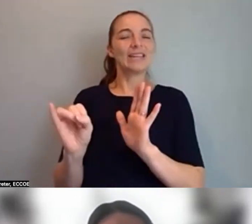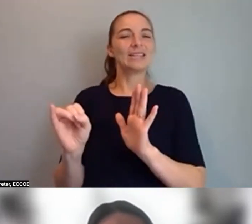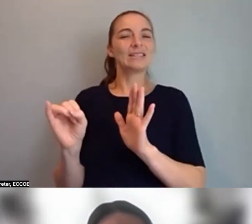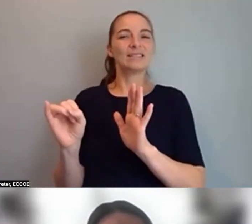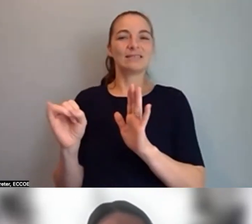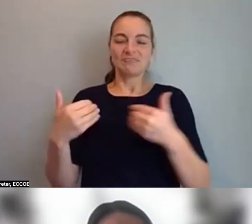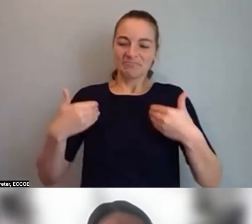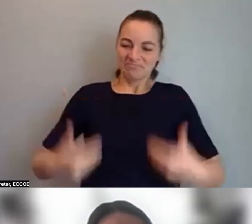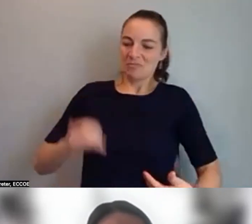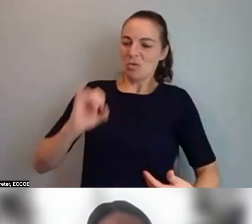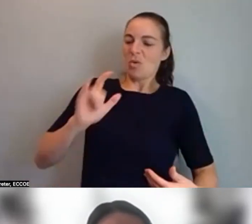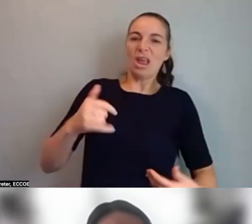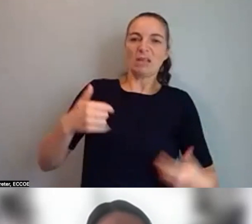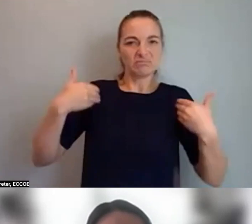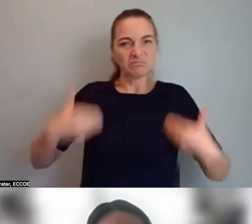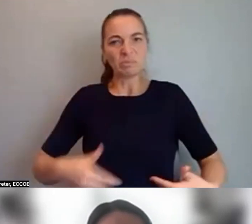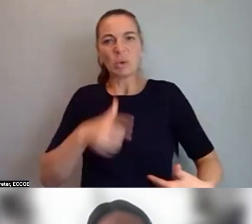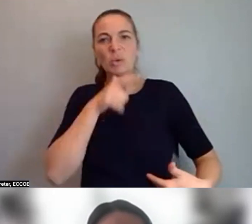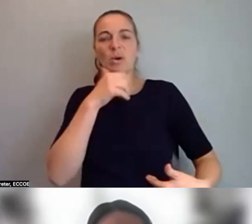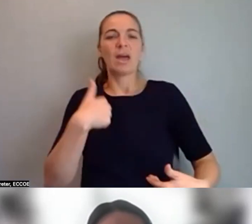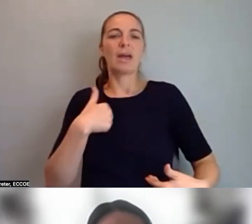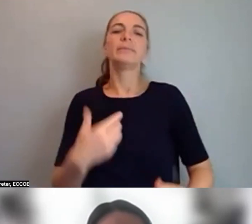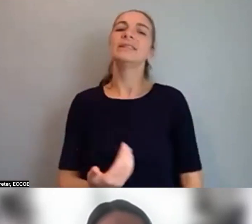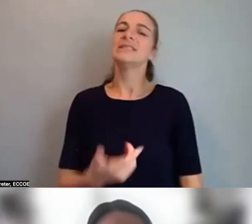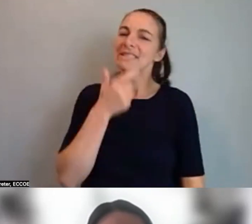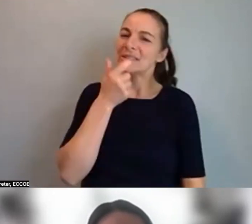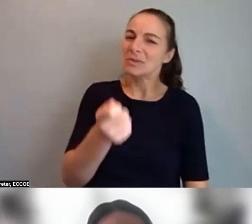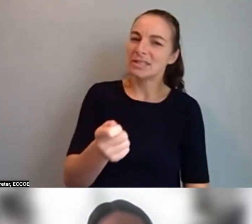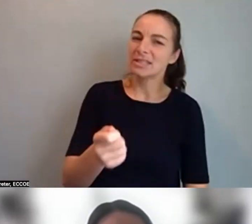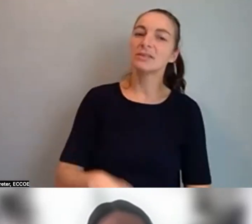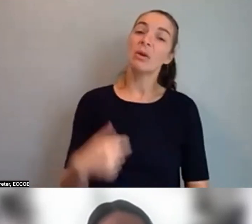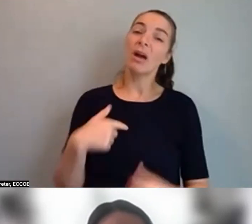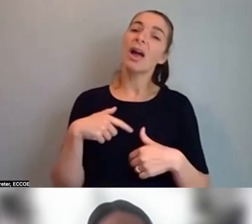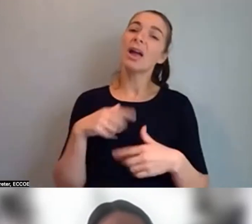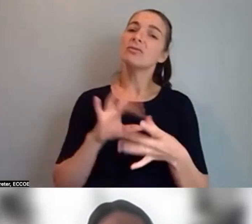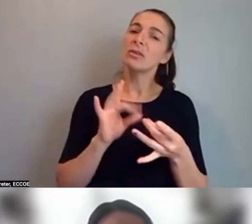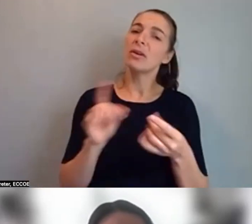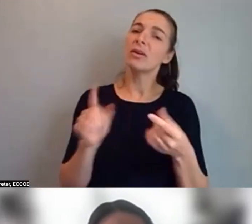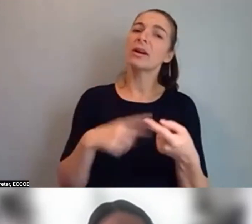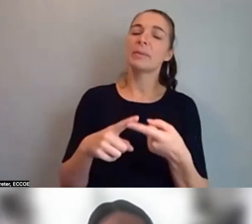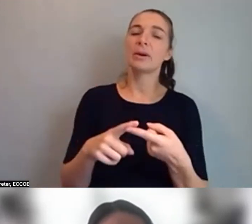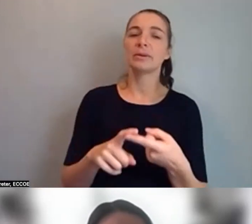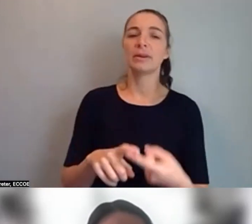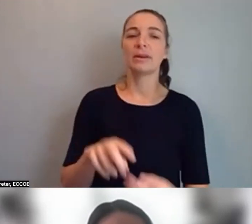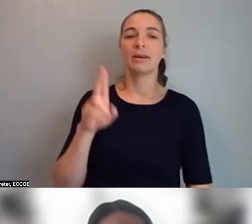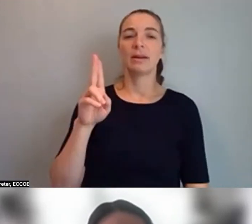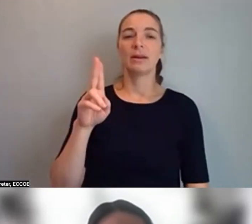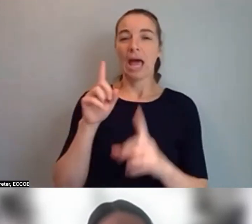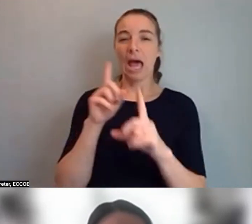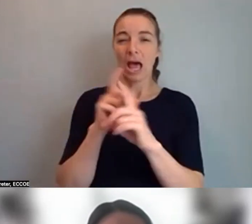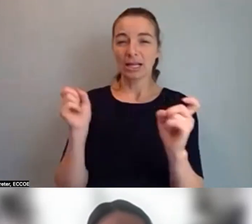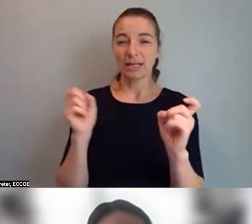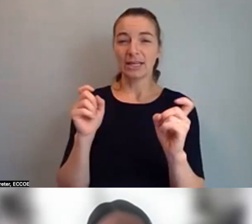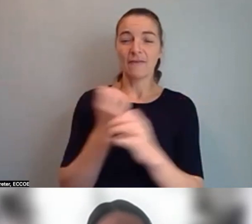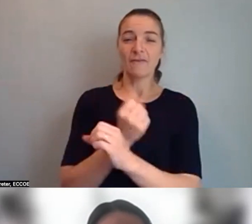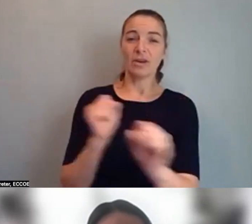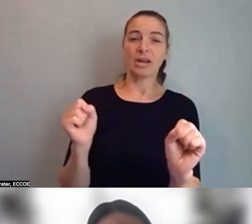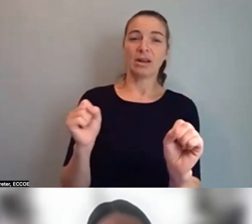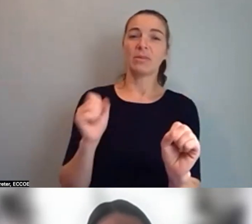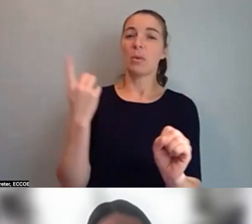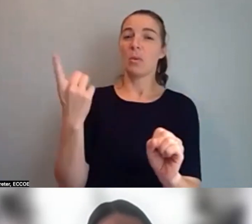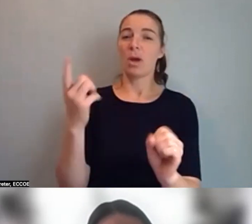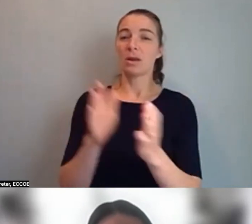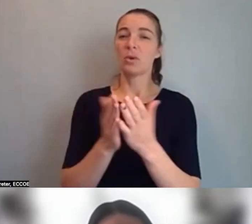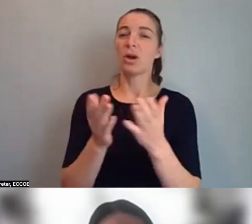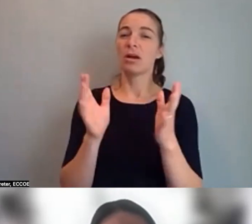about Libby Francker's, Anker's book, Ugly Freedom, you know, because a lot of this